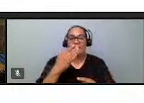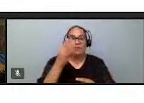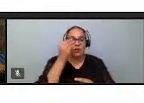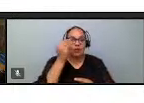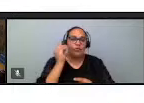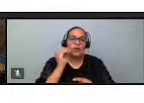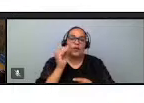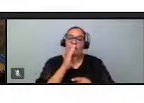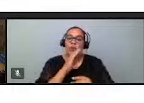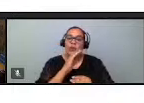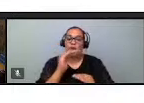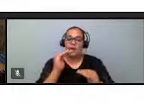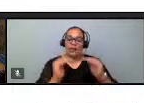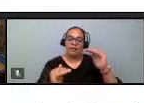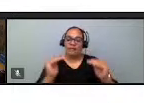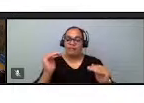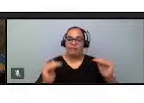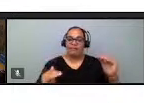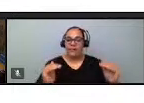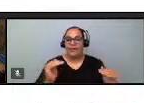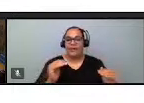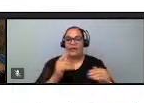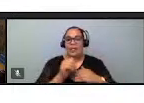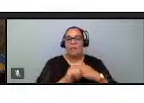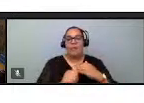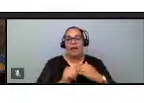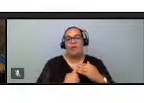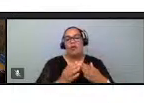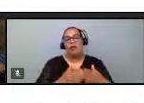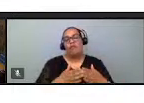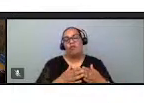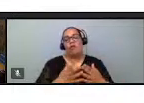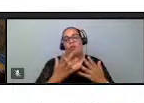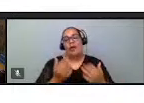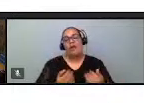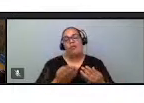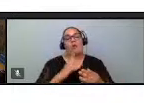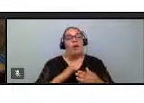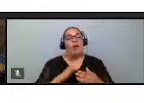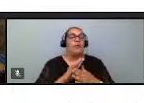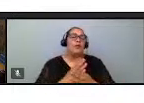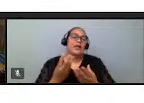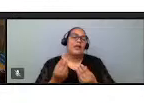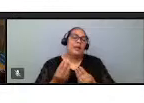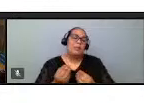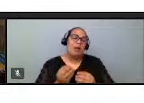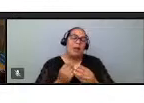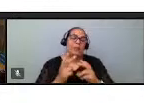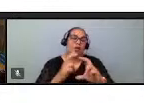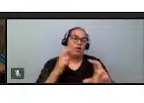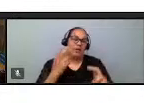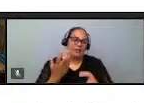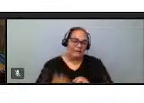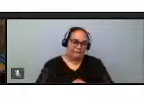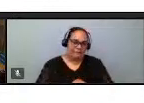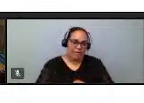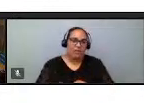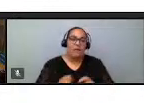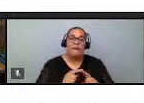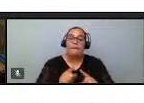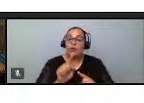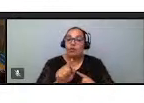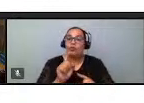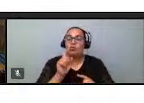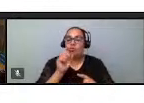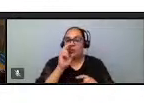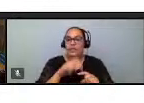uneven the monthly distribution of cargo is in terms of numbers of containers and that you should